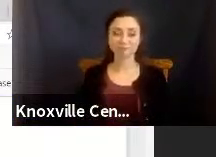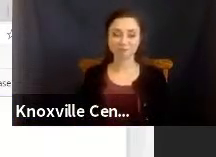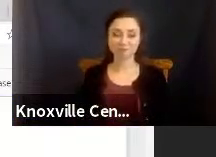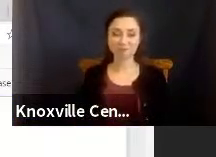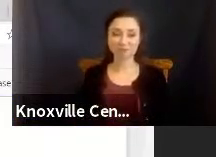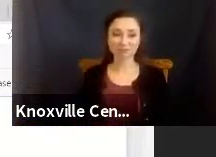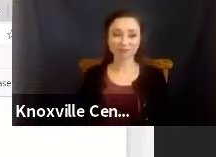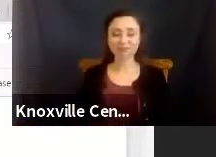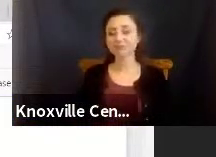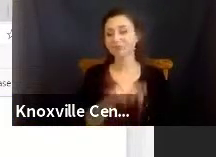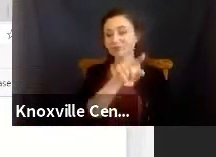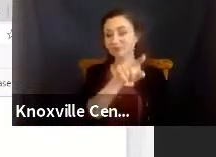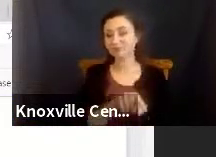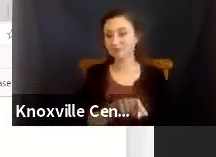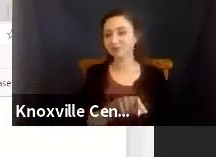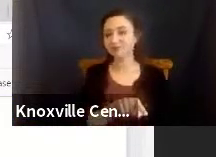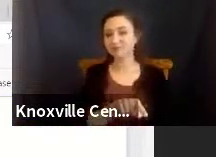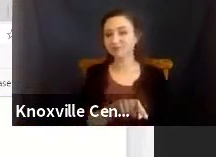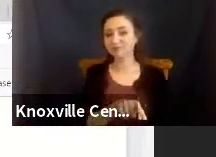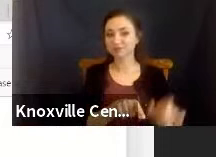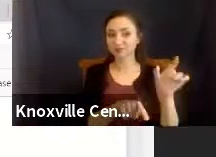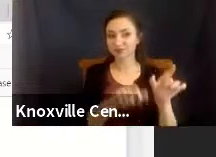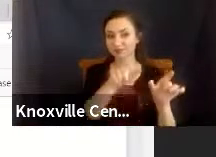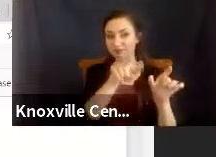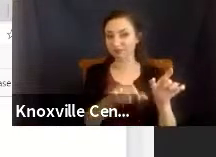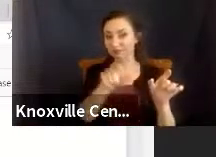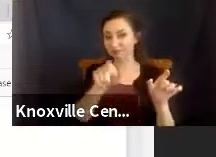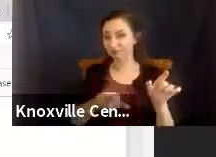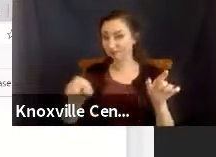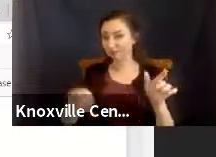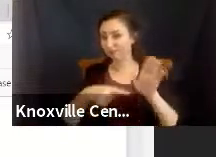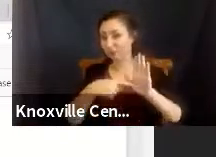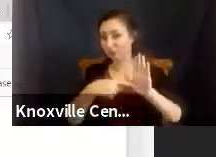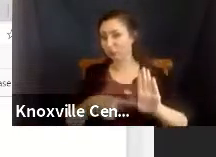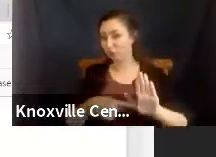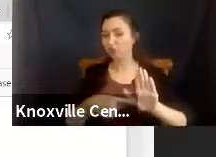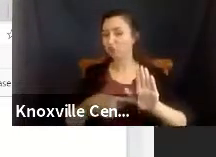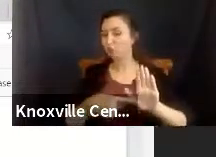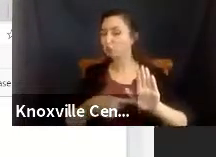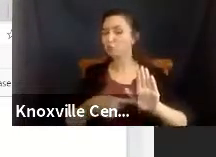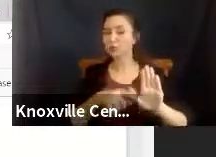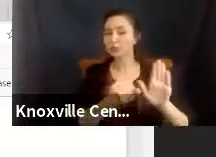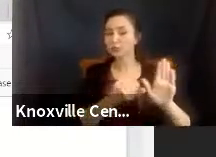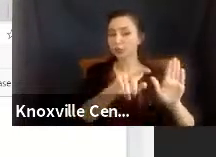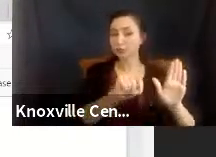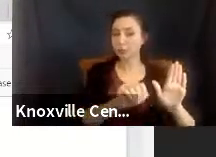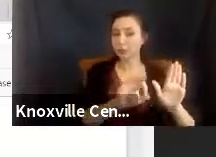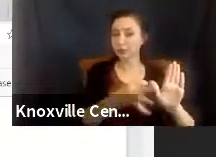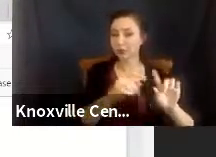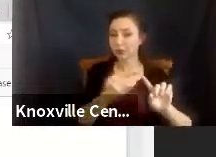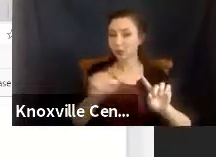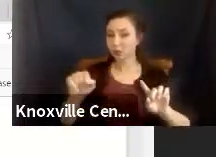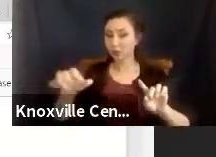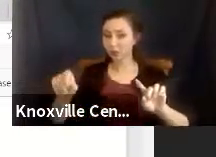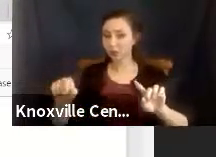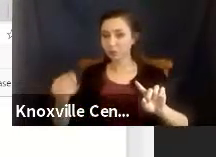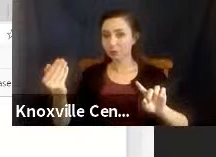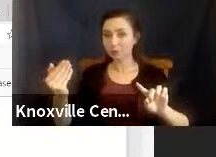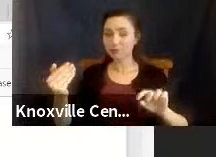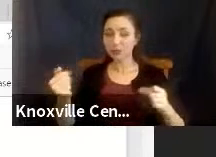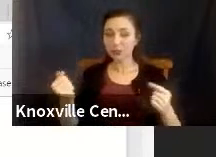And this just gives you a picture of September the 9th through September the 15th, the number